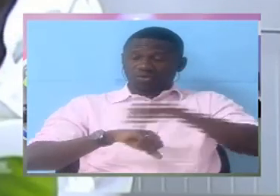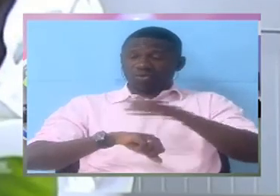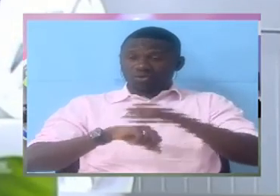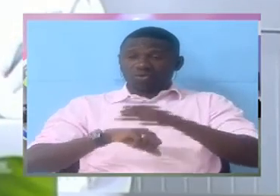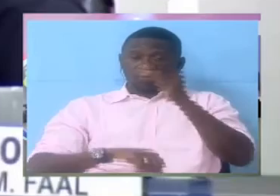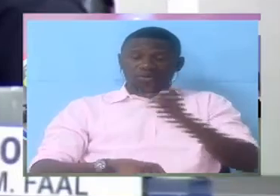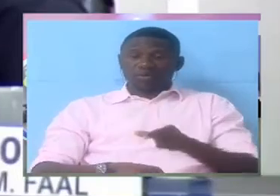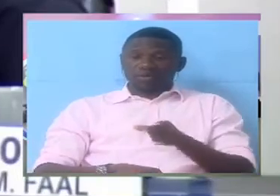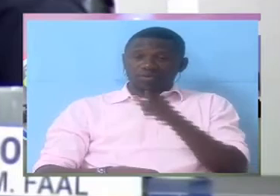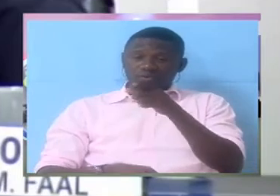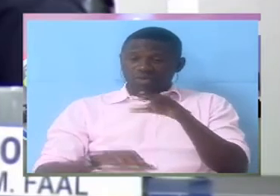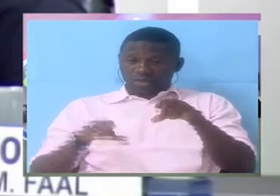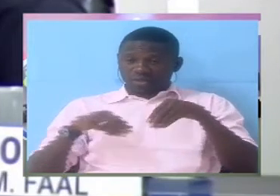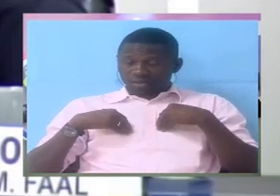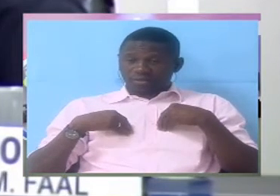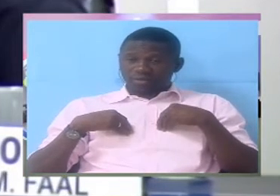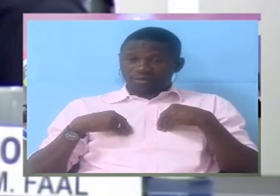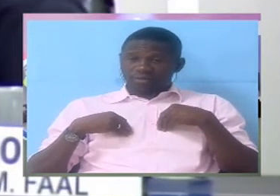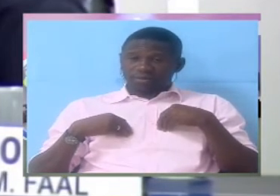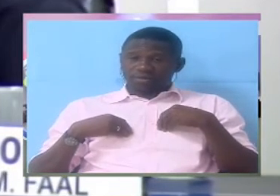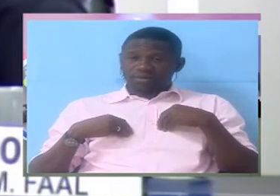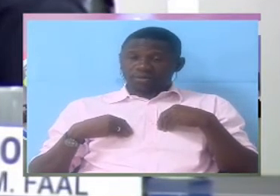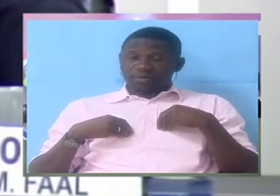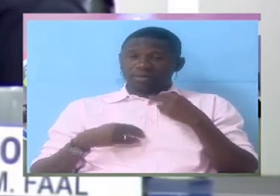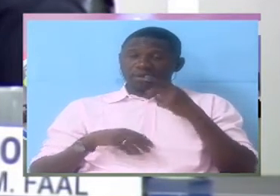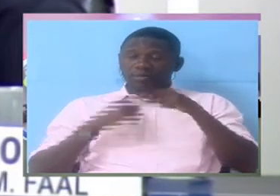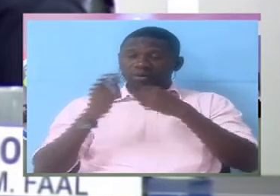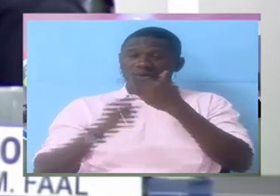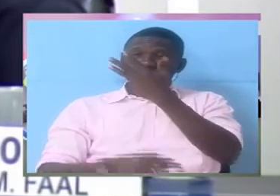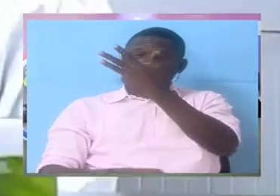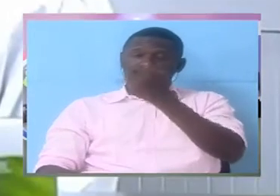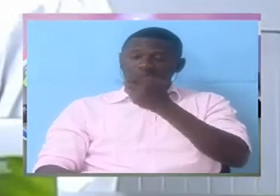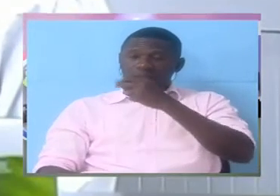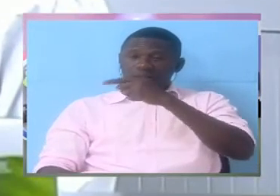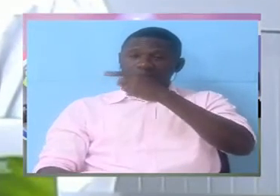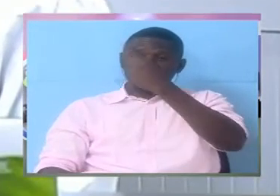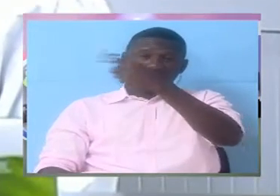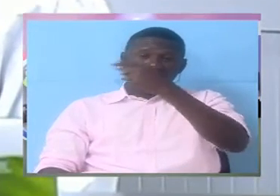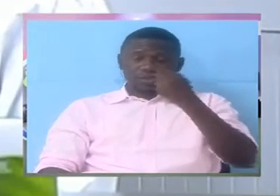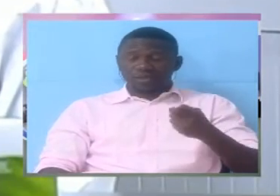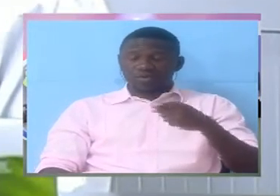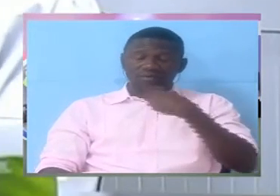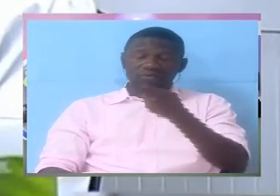You accept that 90% of you were torturers.